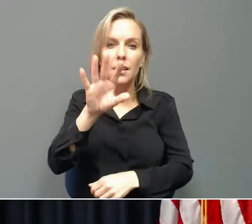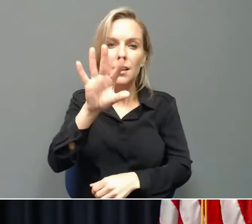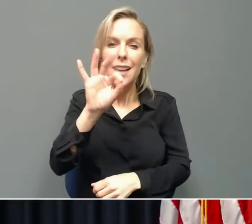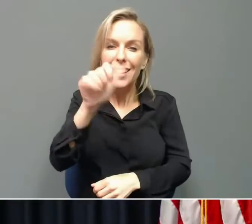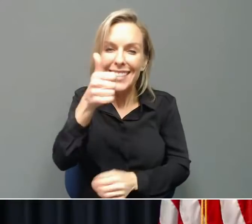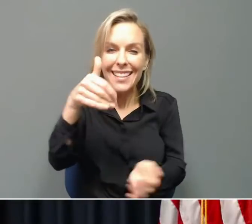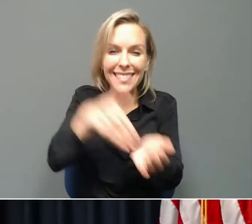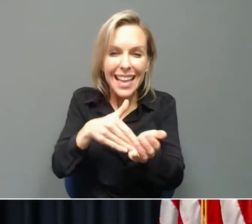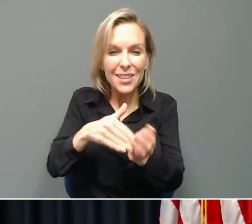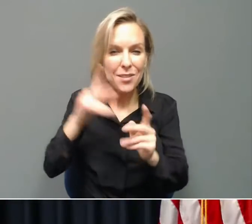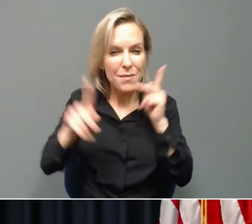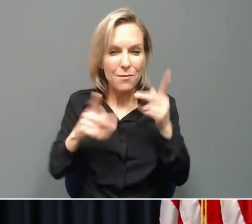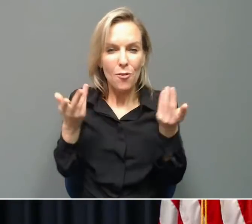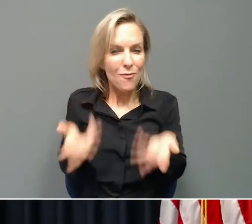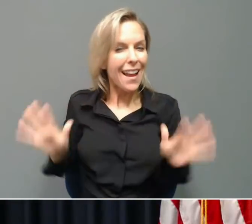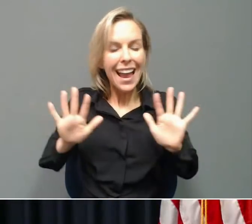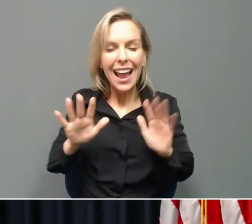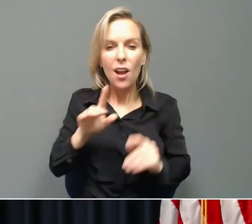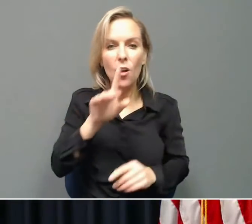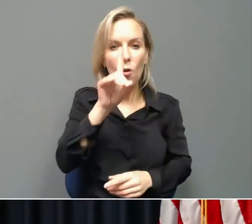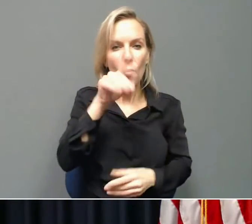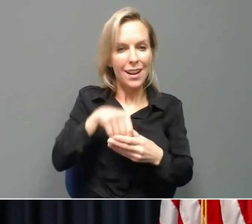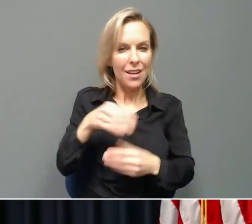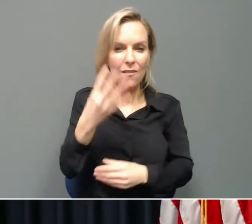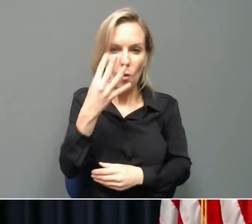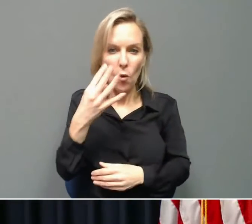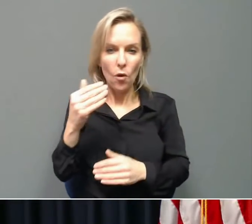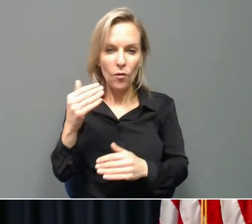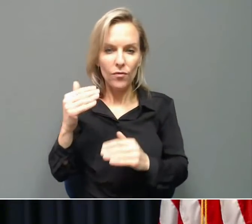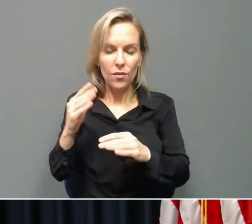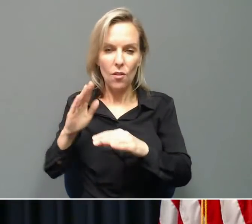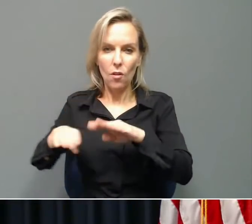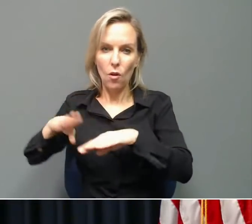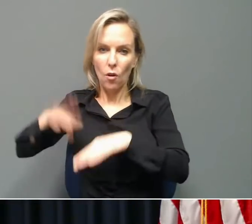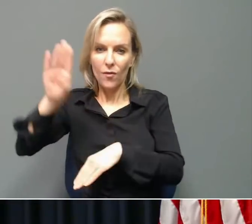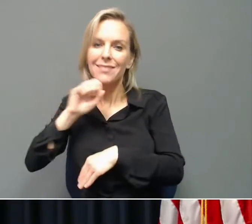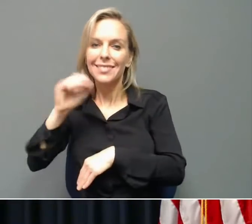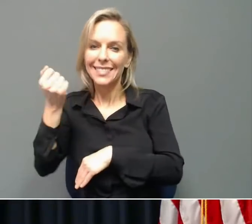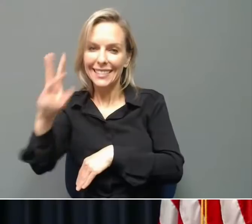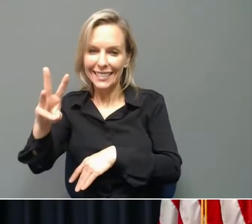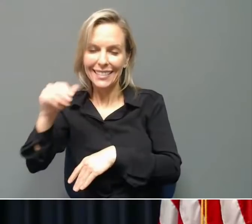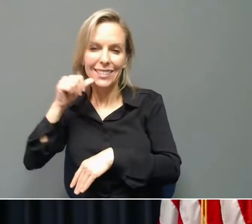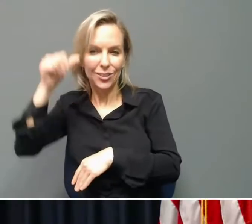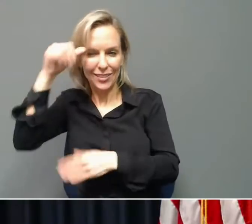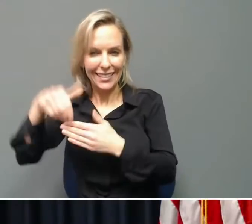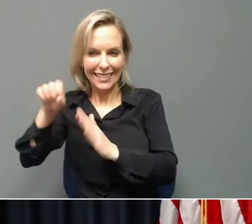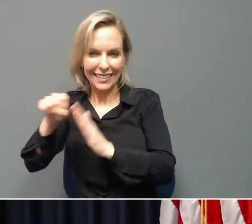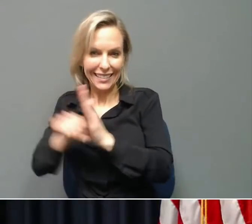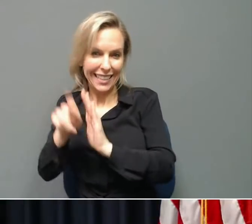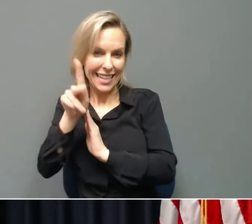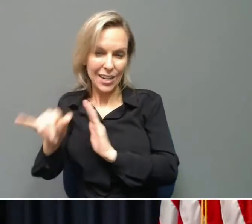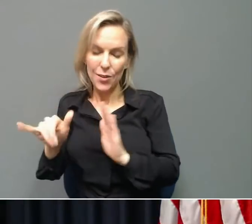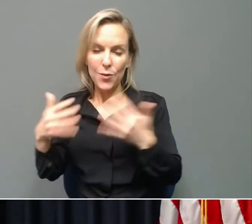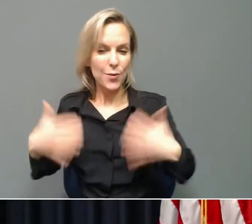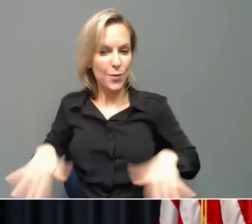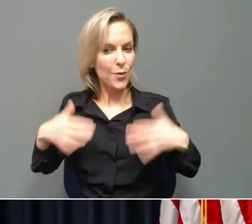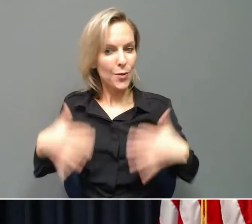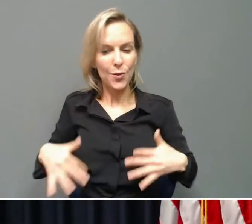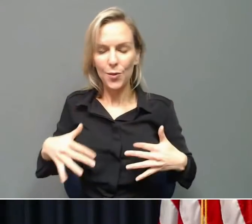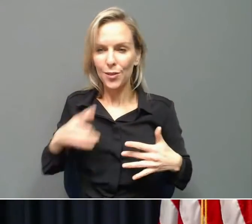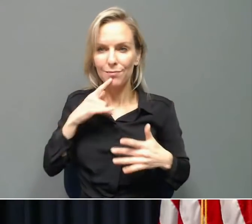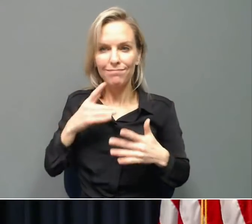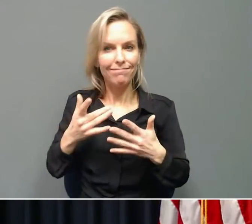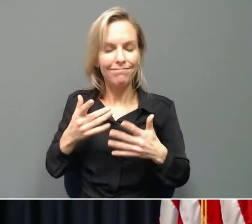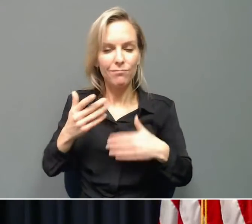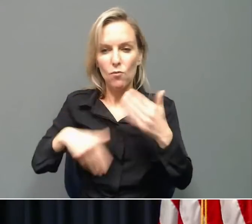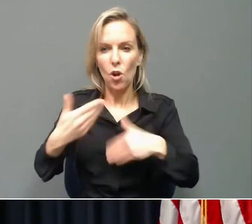individuals, more than 1 in 4 adults over 16 in the state of Kentucky. It's tremendous progress in a short time, and